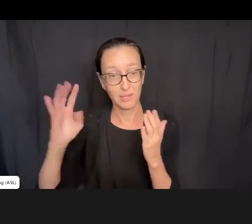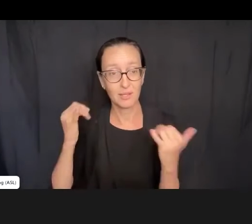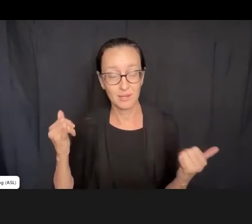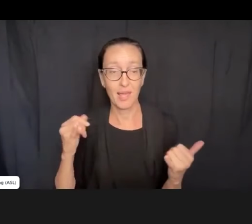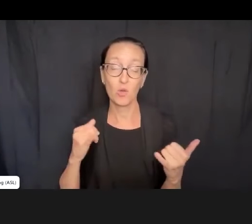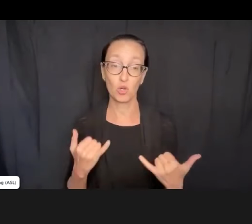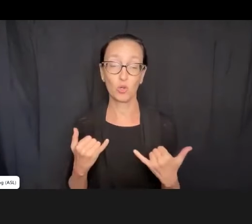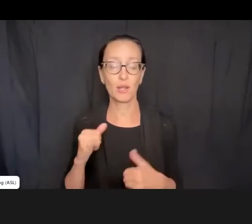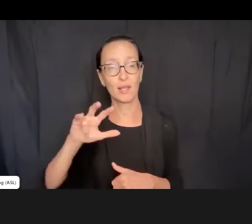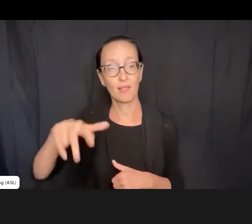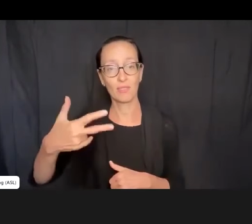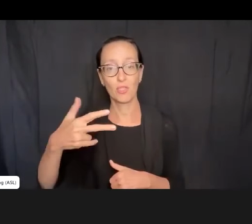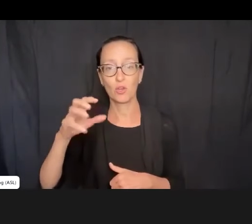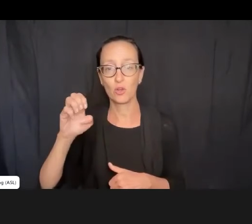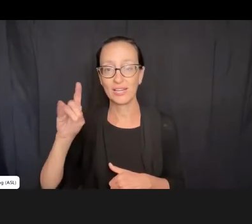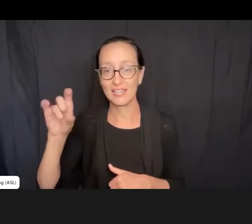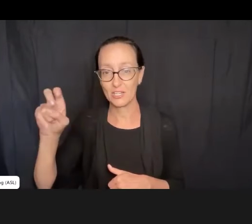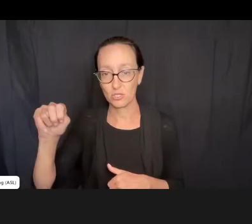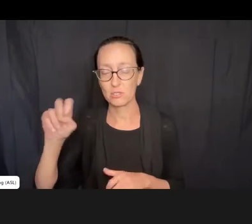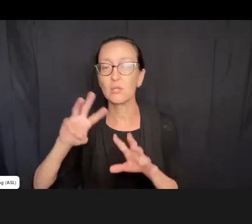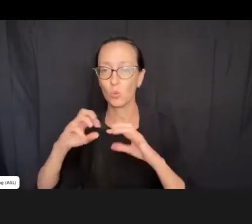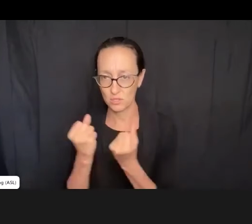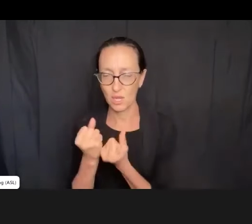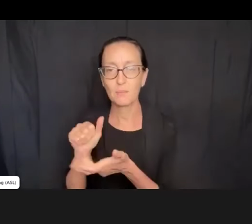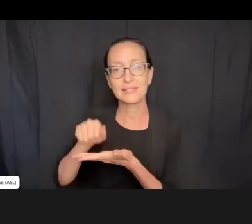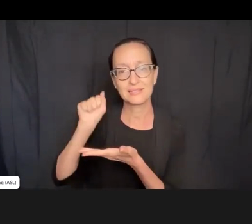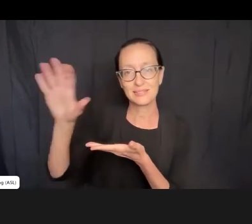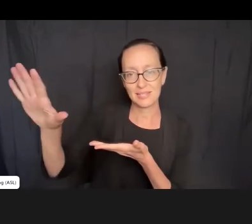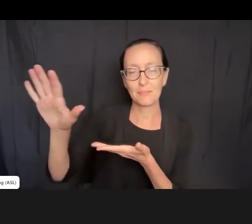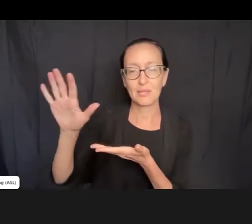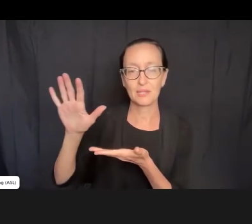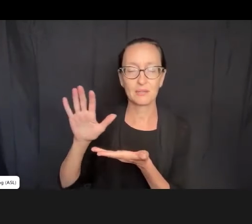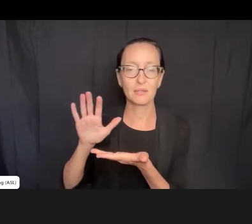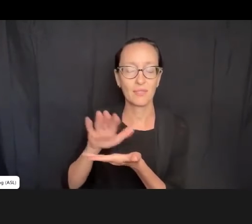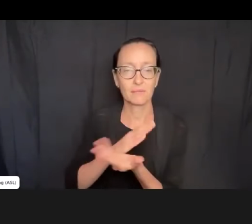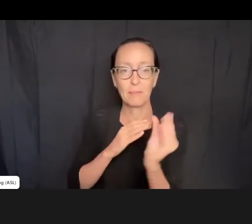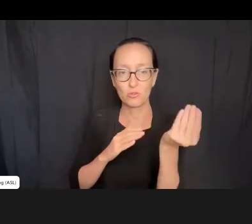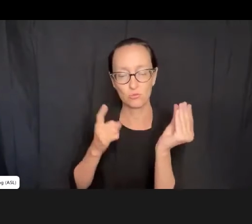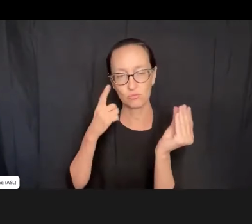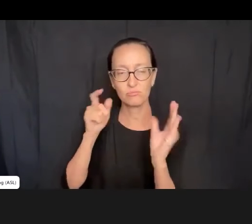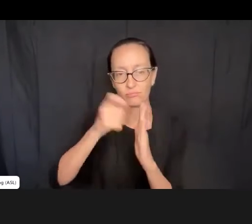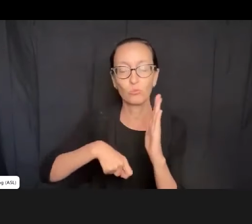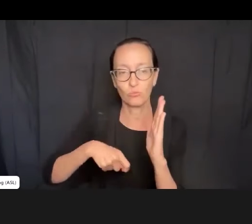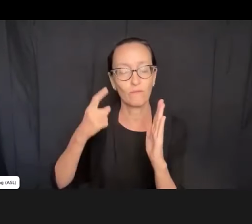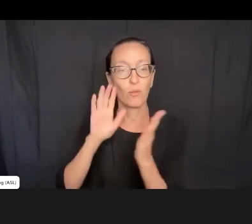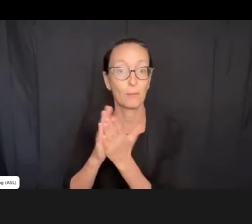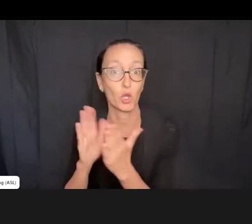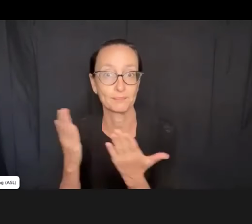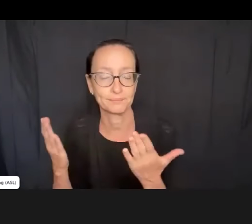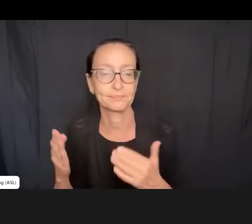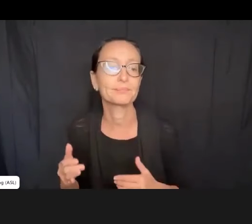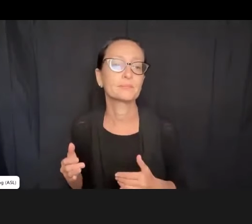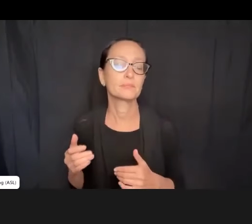edition of the workshops and are submitting the manuscript for the third edition of the book. And there's two different workshops that